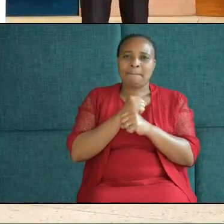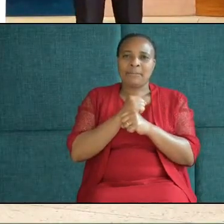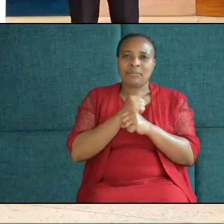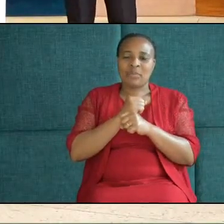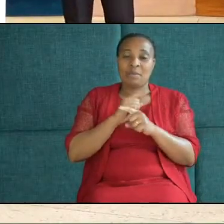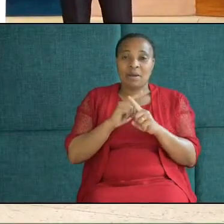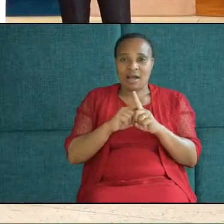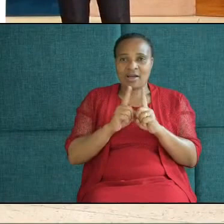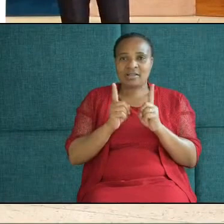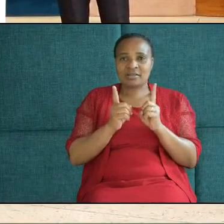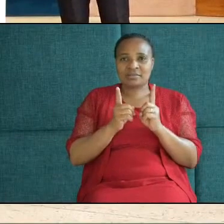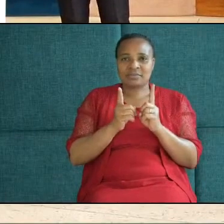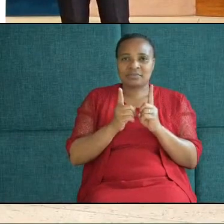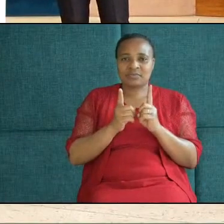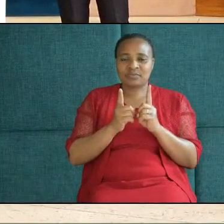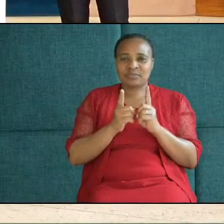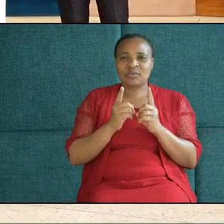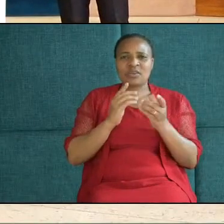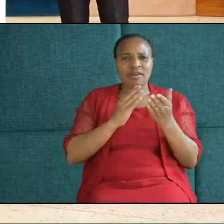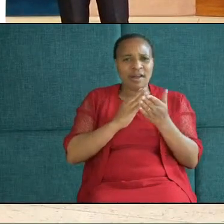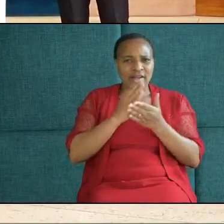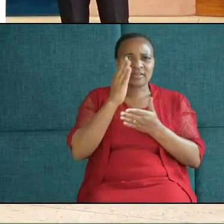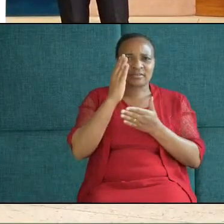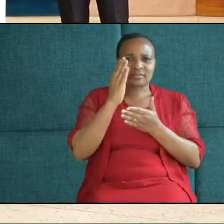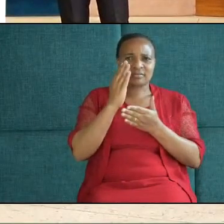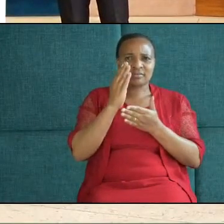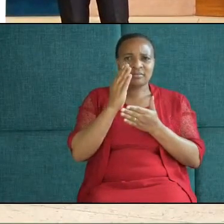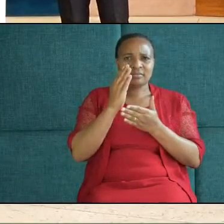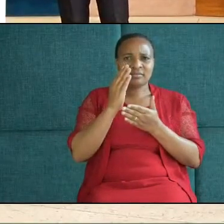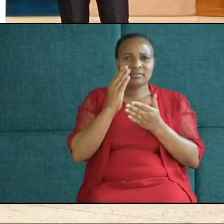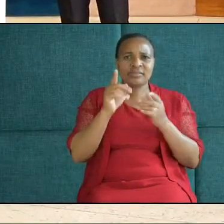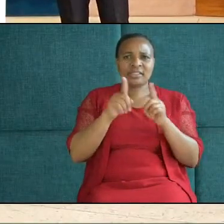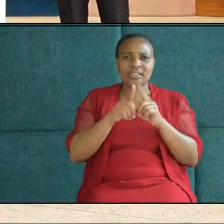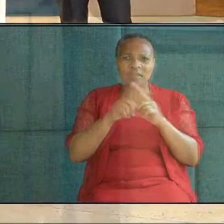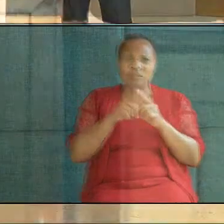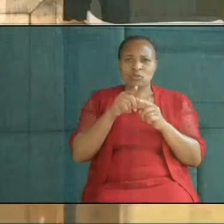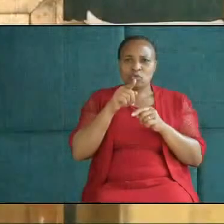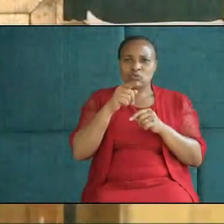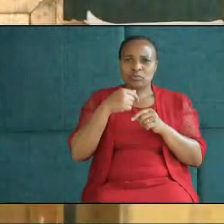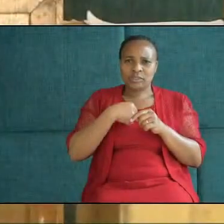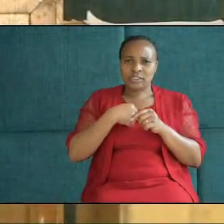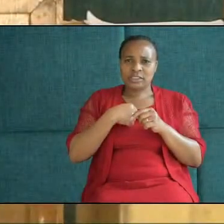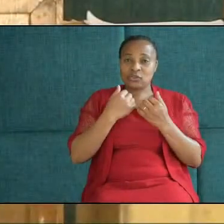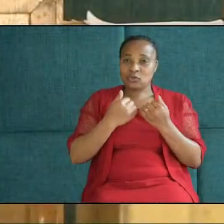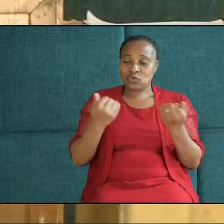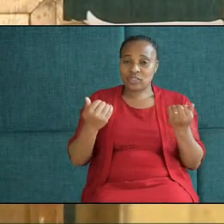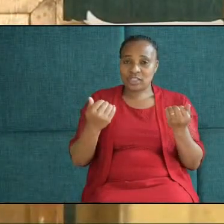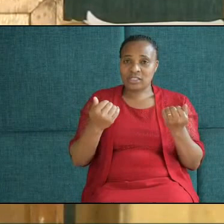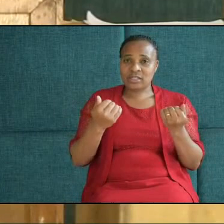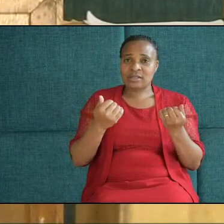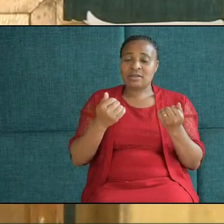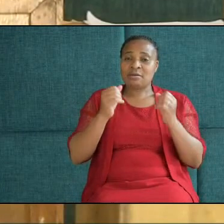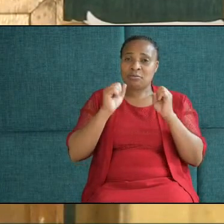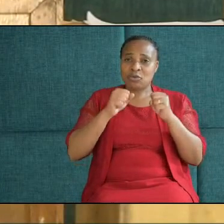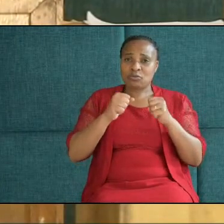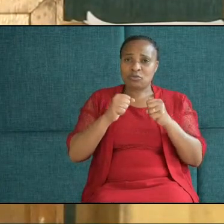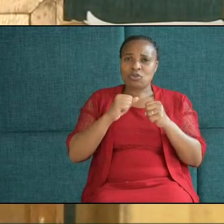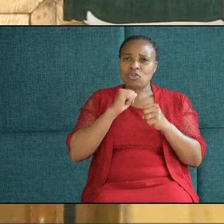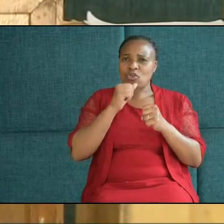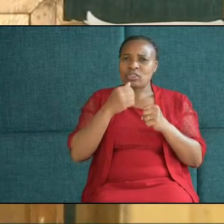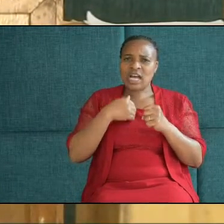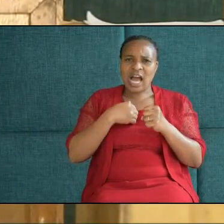Right? Right. Even little ones can pray to him. Children, you and I don't have to